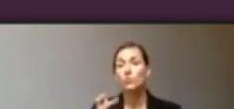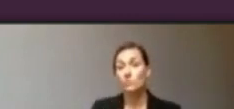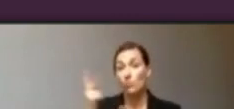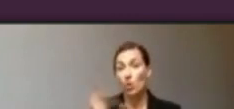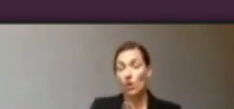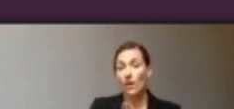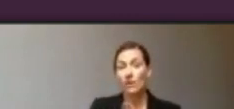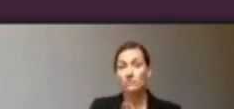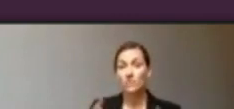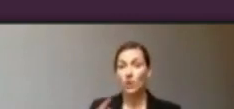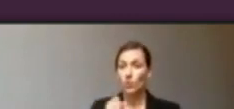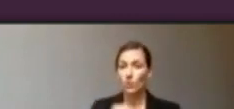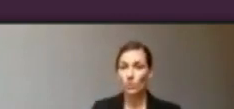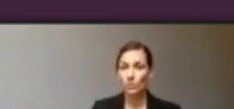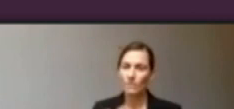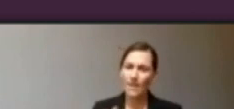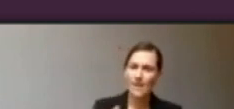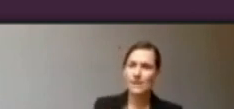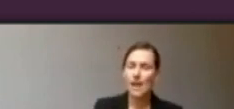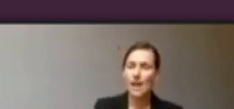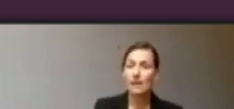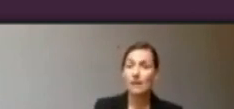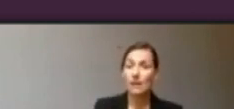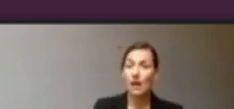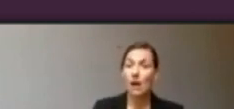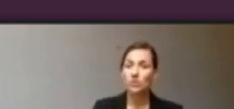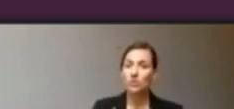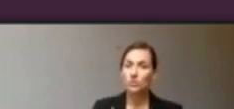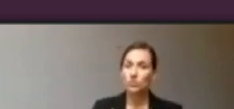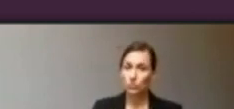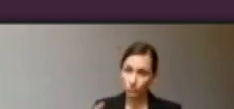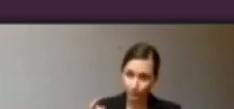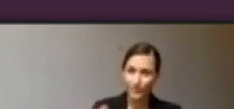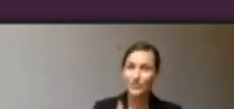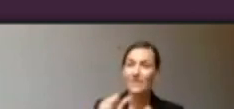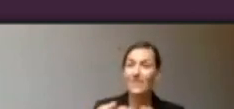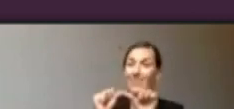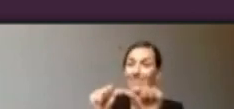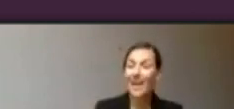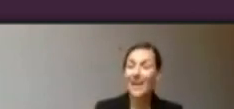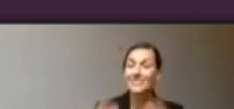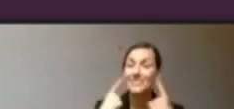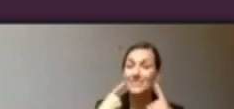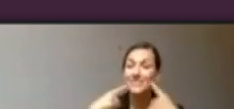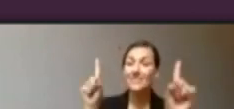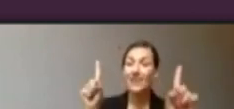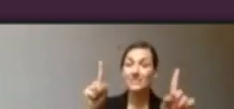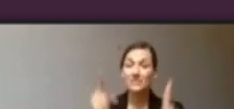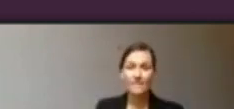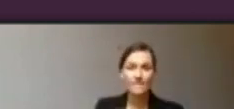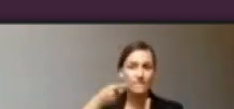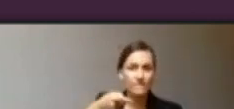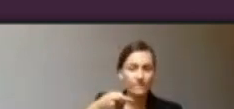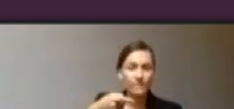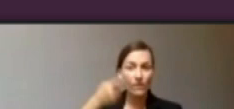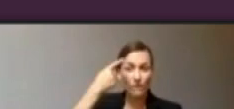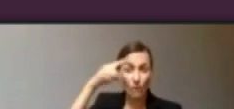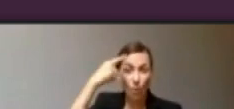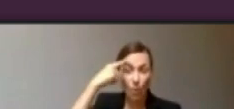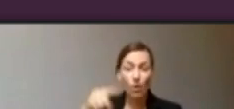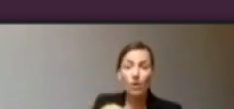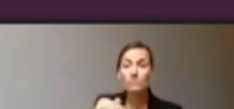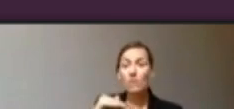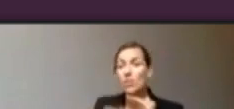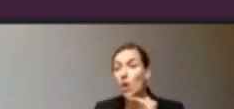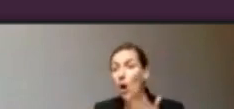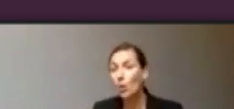stands for Gain Opportunities to Achieve Lasting Success. And this program is really targeted at low-income families